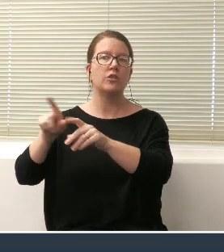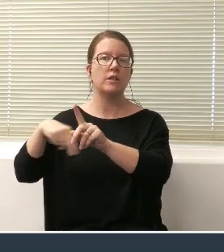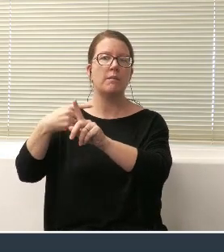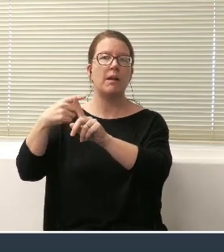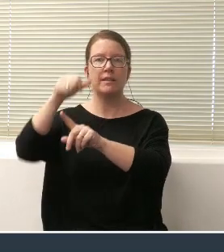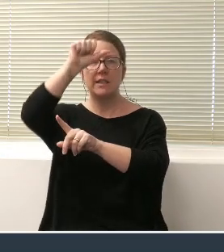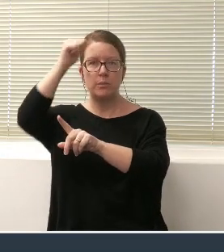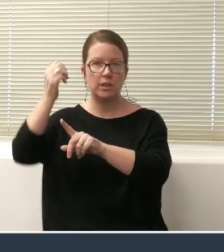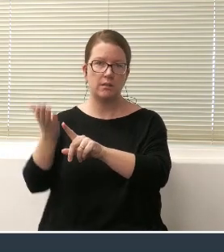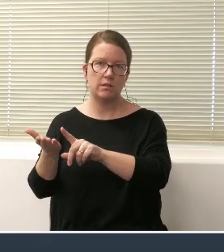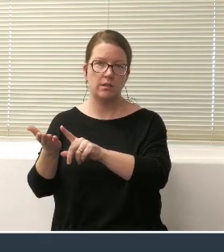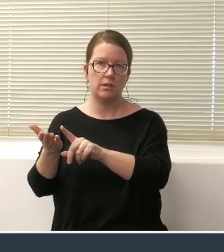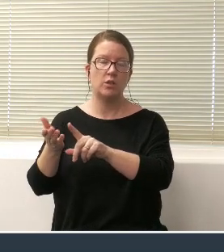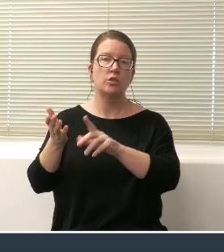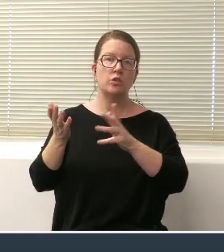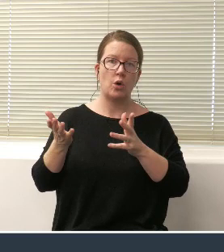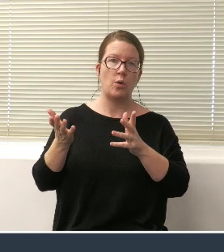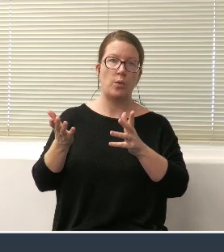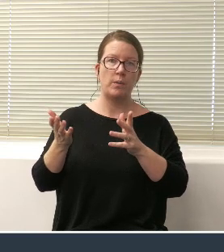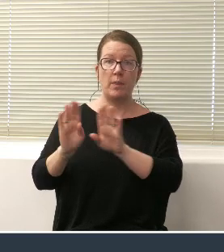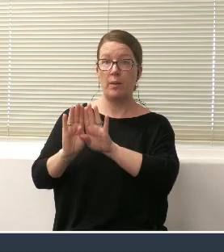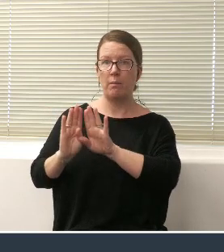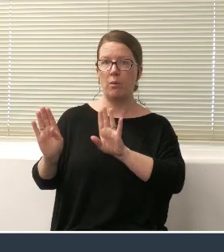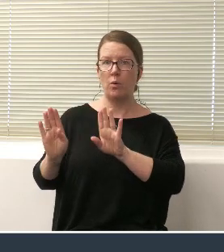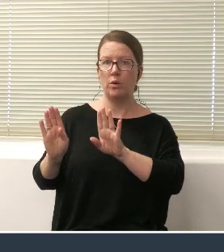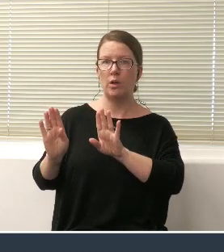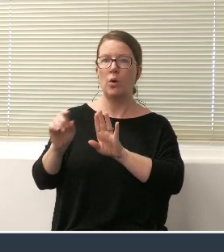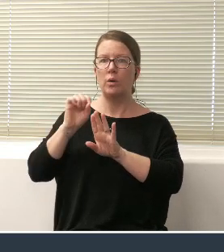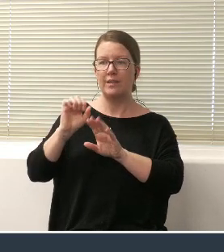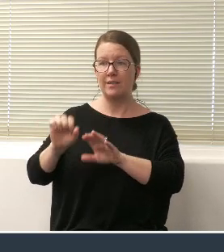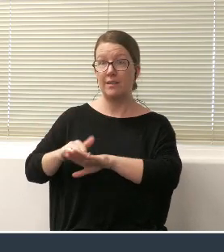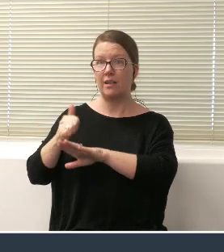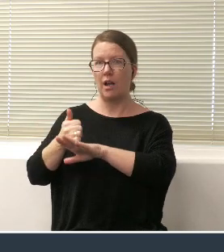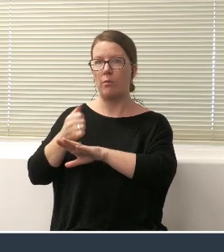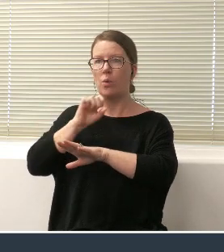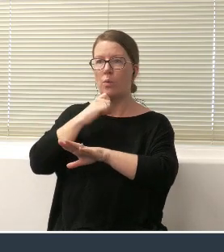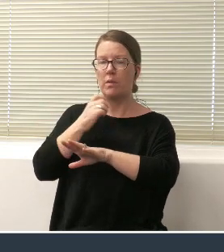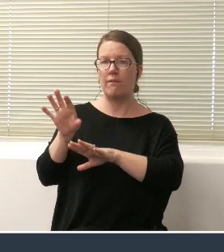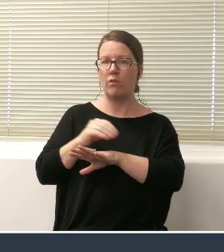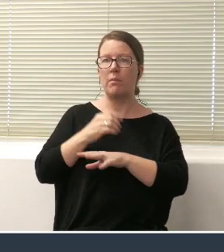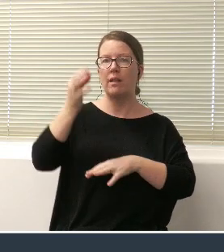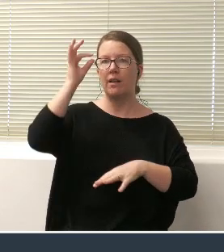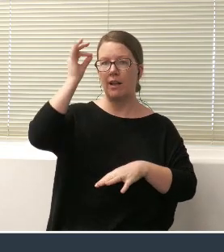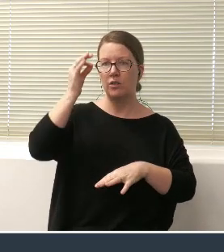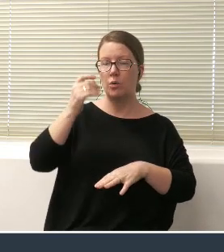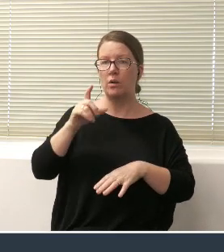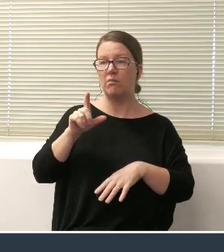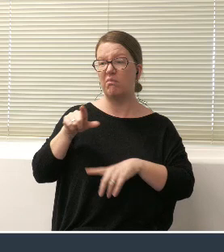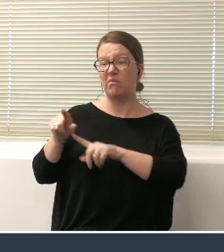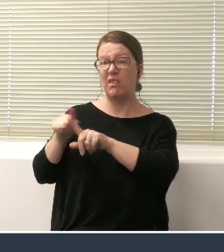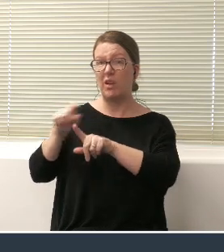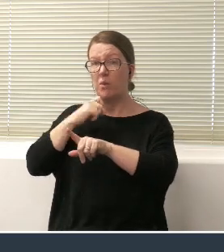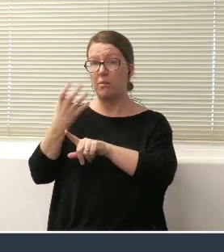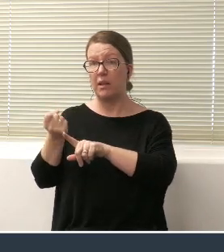So the construct of the board would be a decision of council, whether or not they would be all independent directors or whether it would be